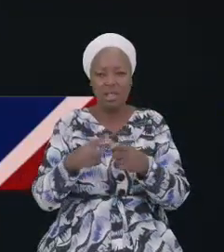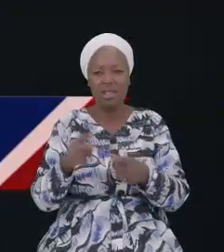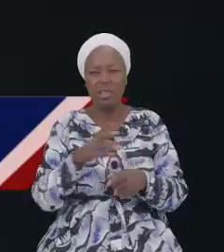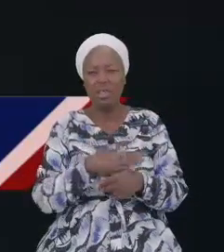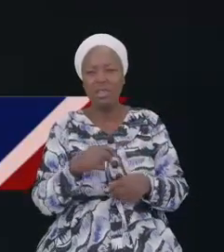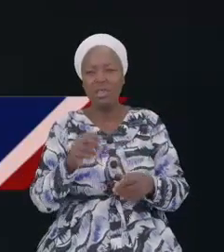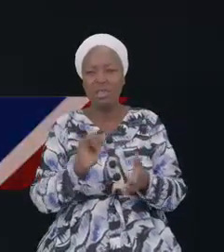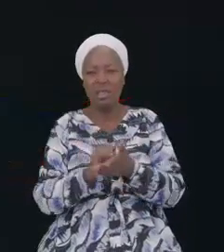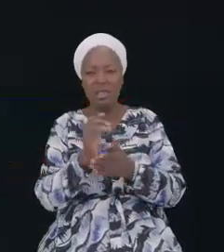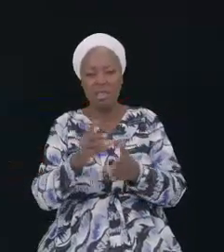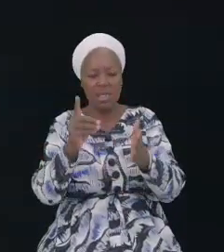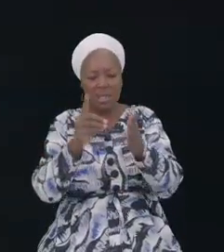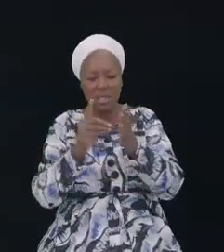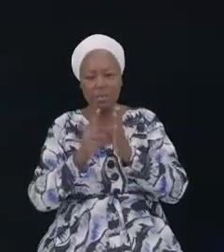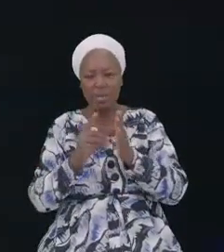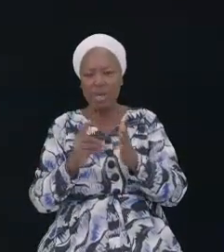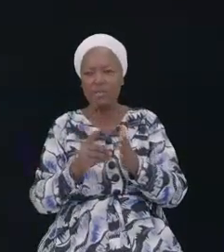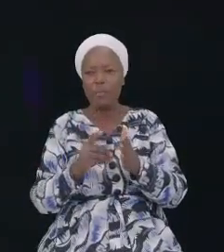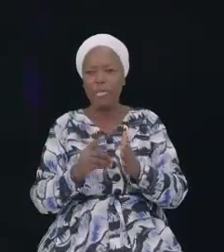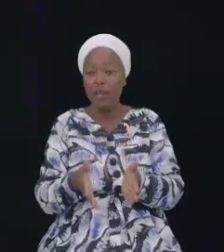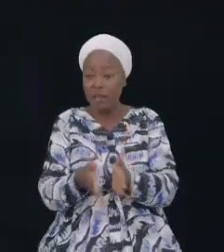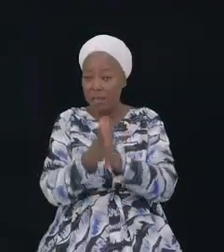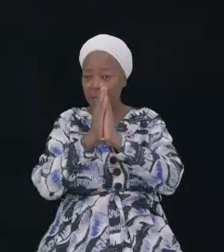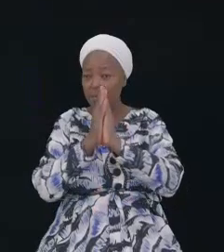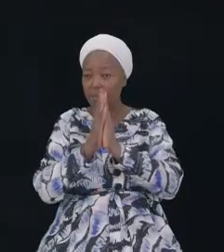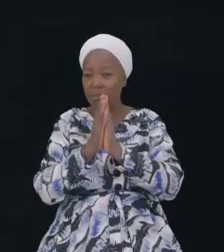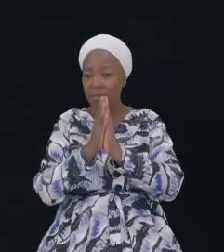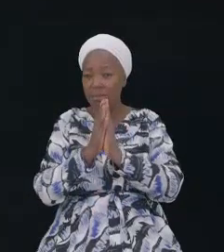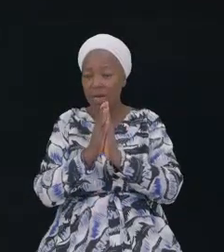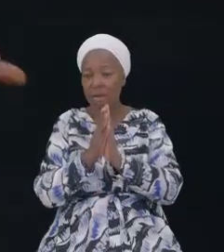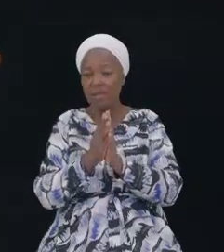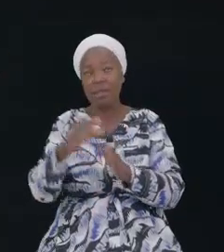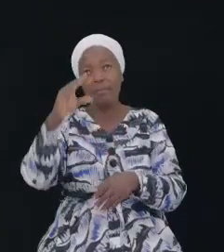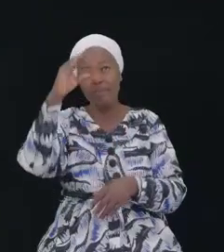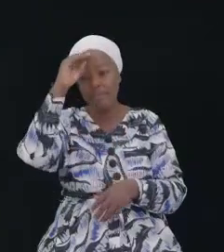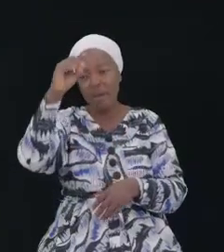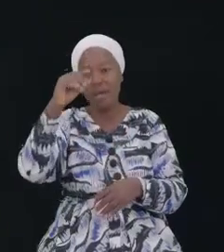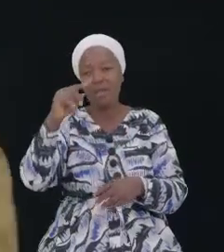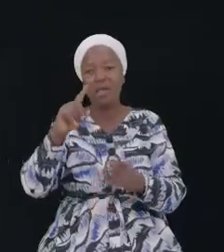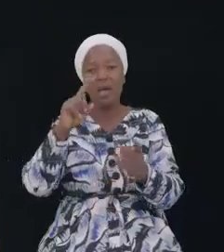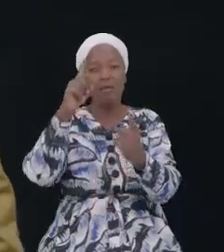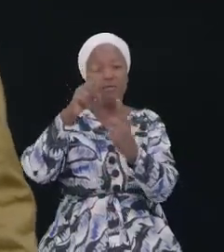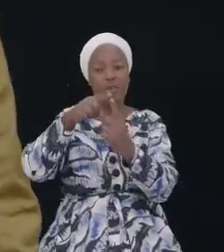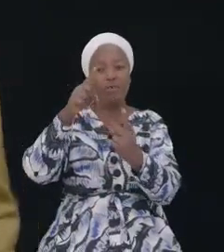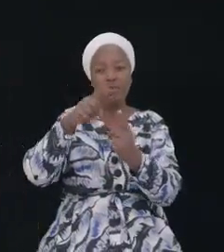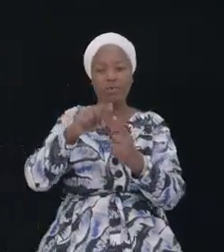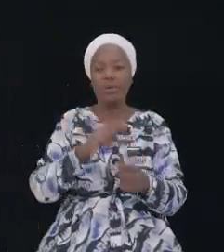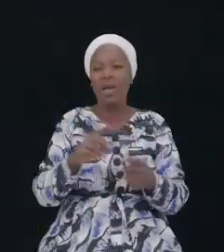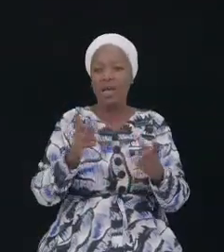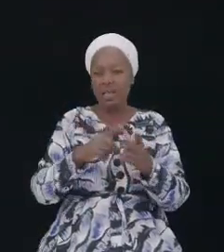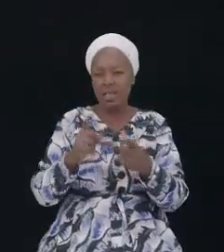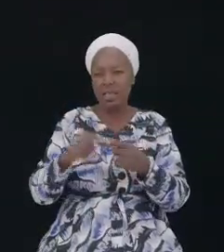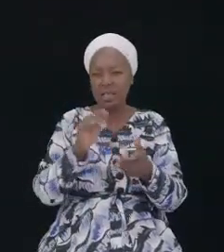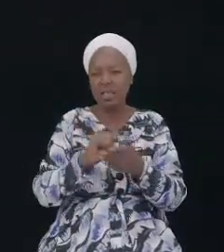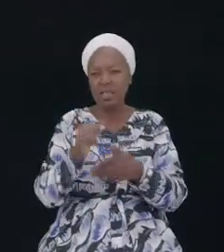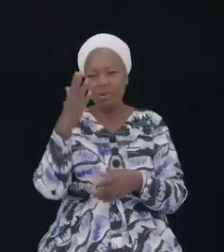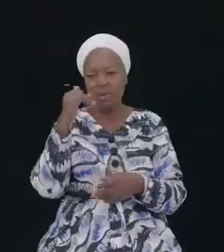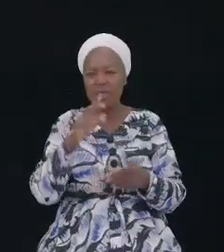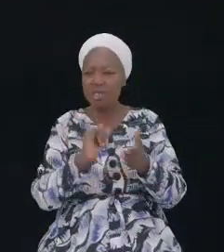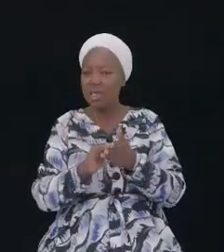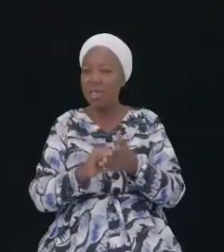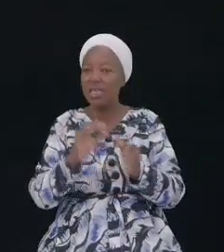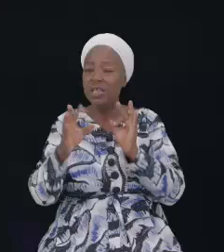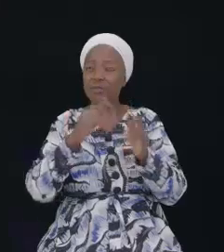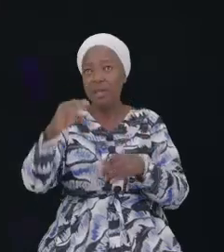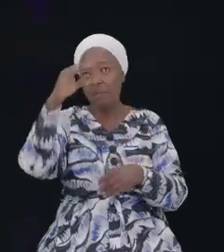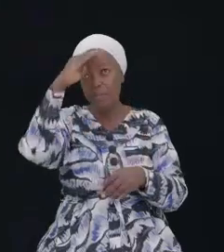human partnership and relationship. And God sets the covenant and he says, if the human